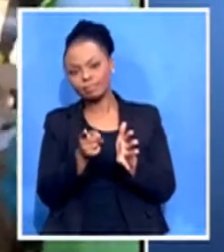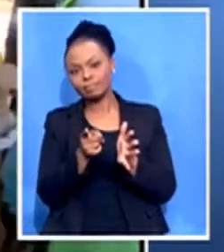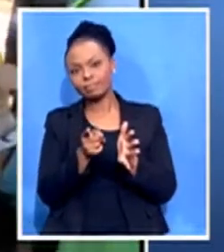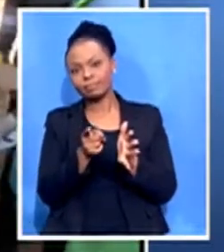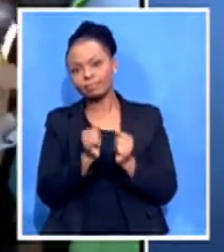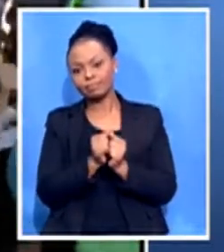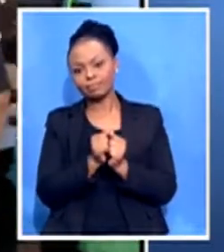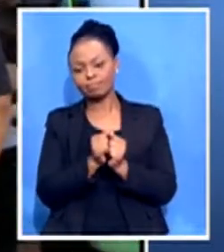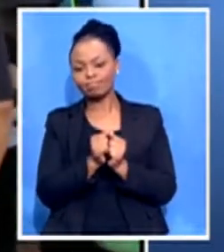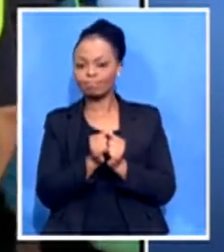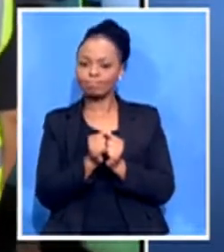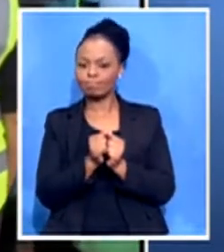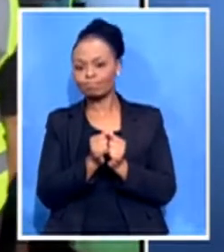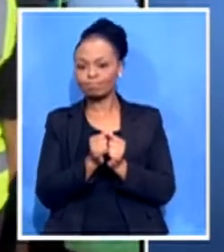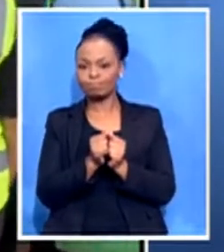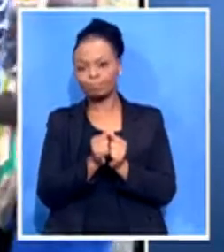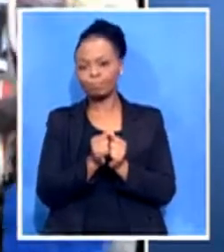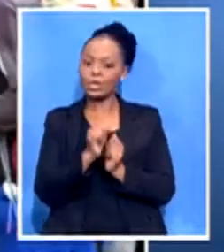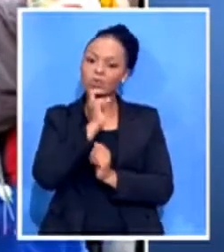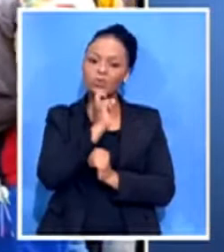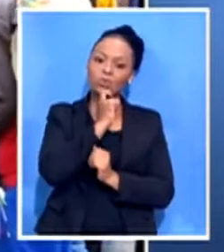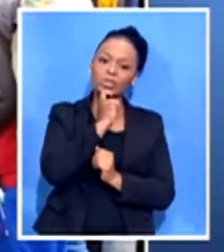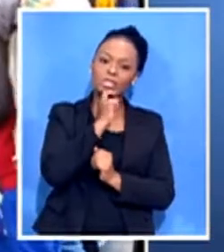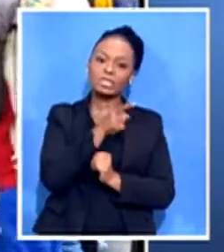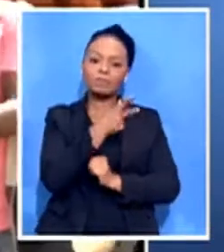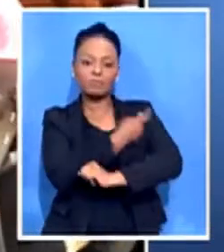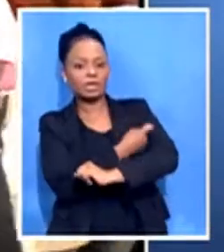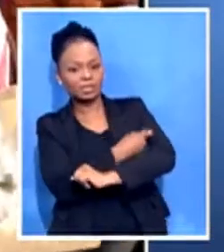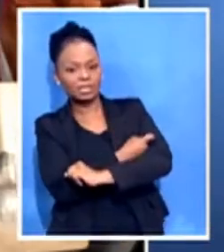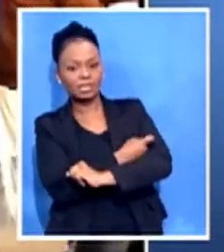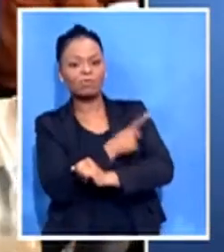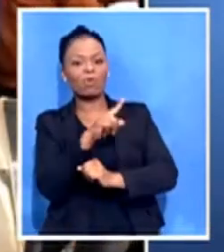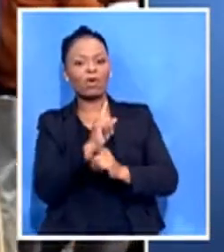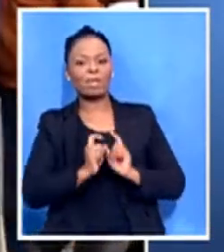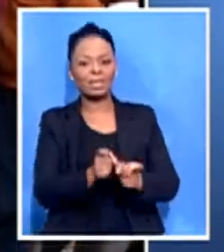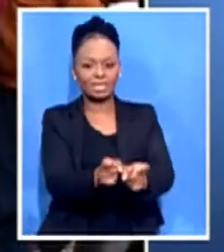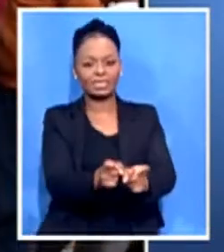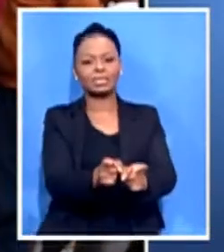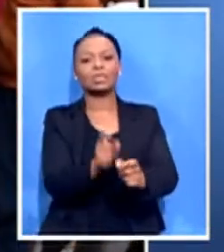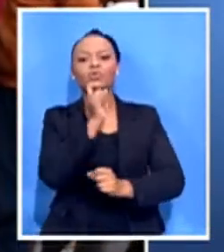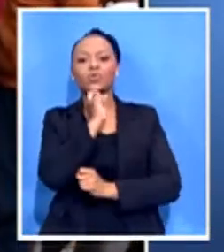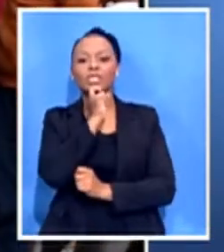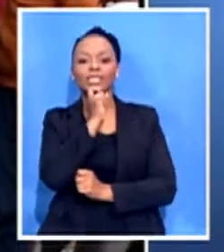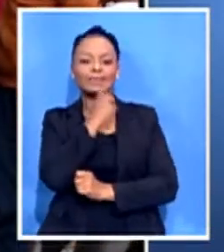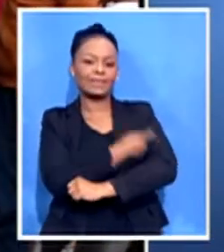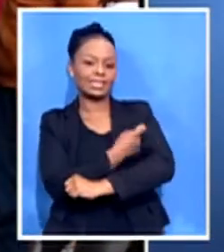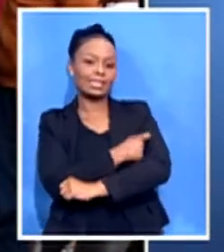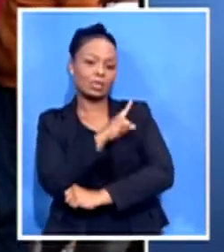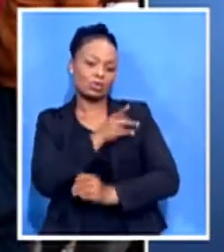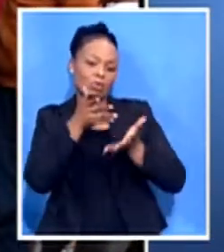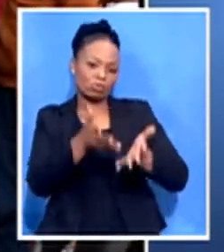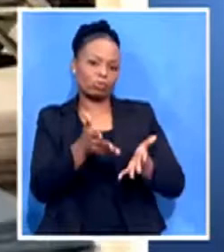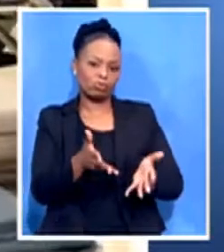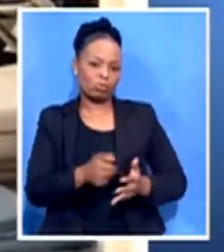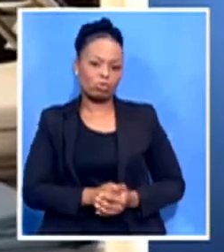using the vaccines as part of emergency, use. So it's unlike a traditional